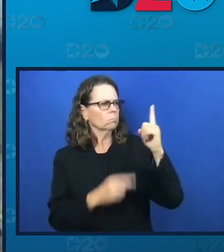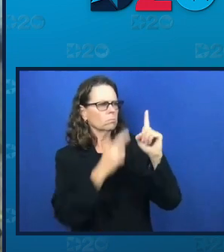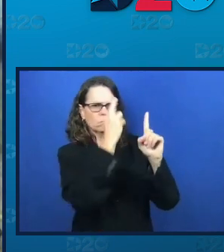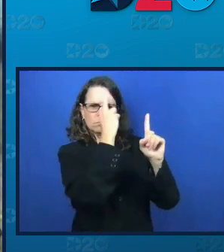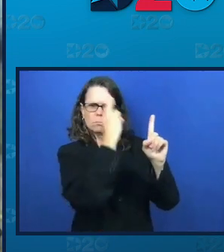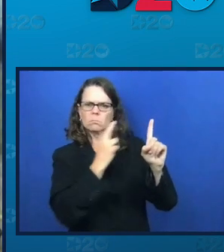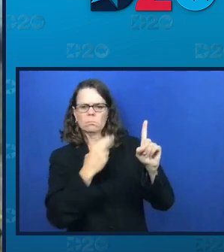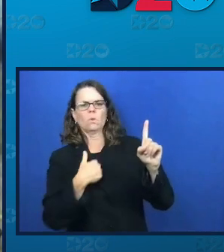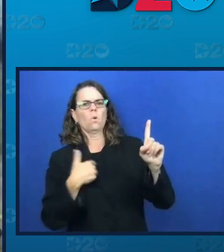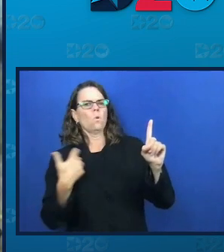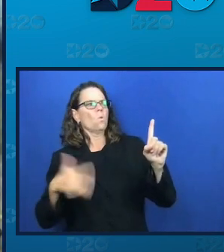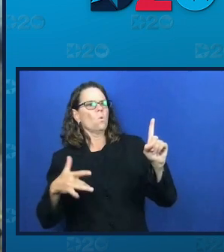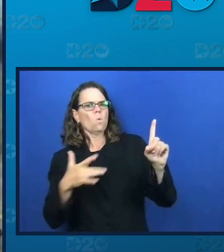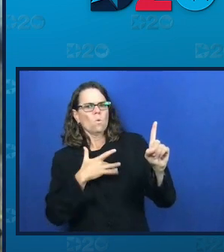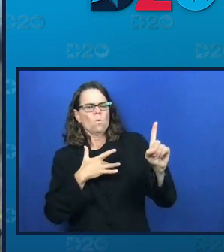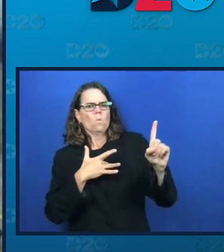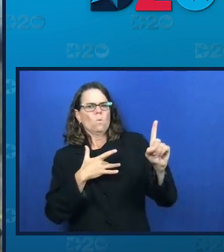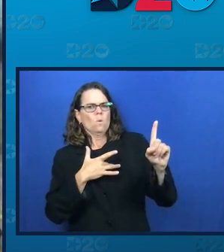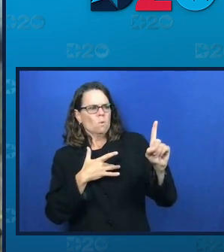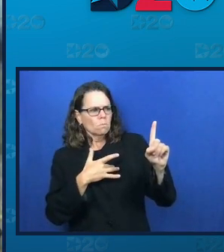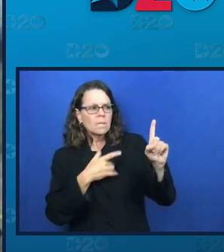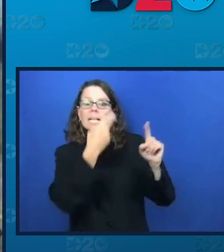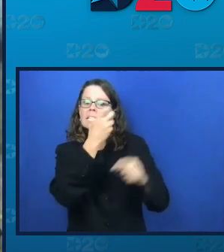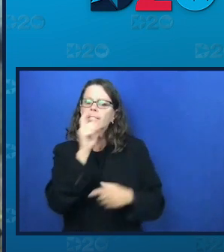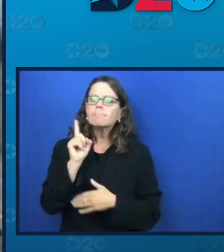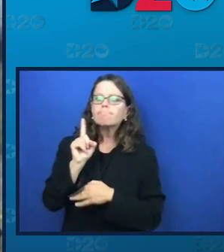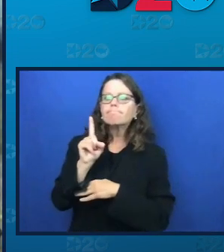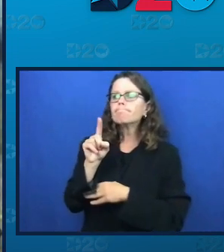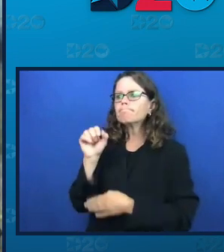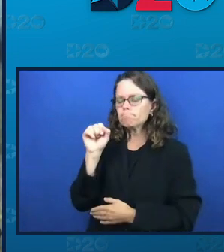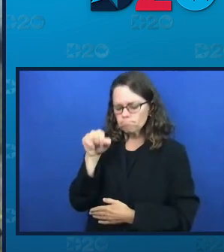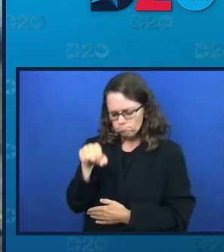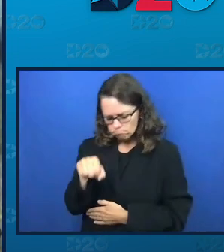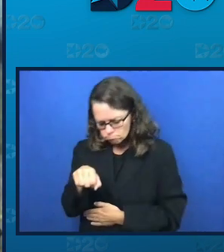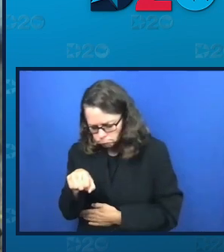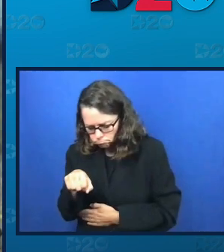in reverence. And at the end, I said, Senator Biden,